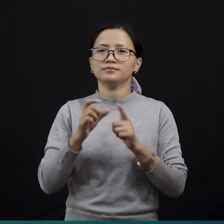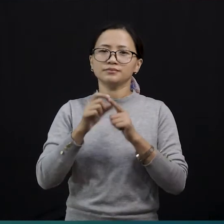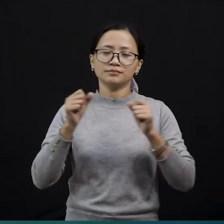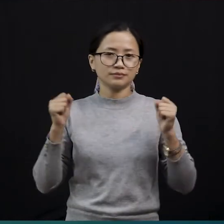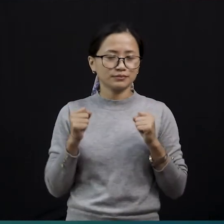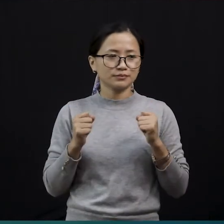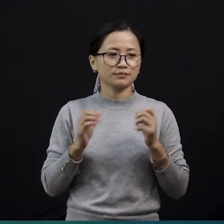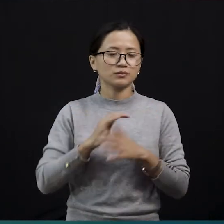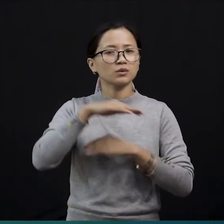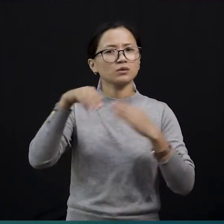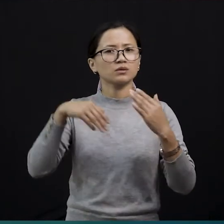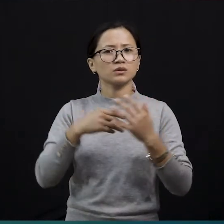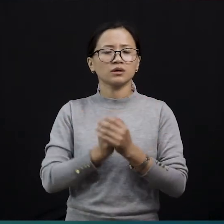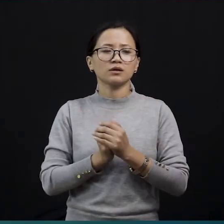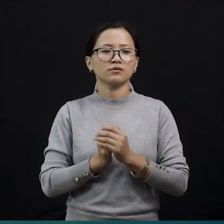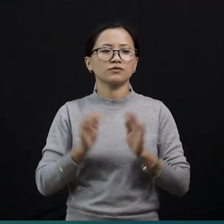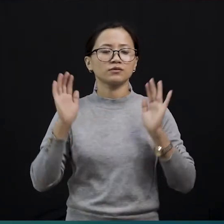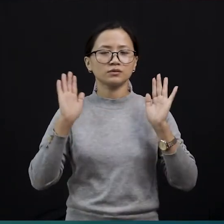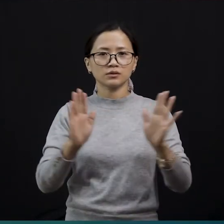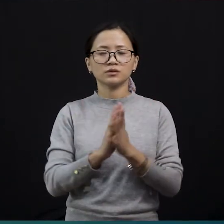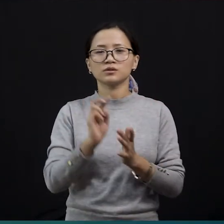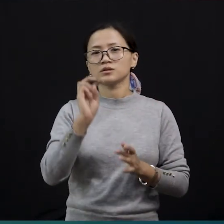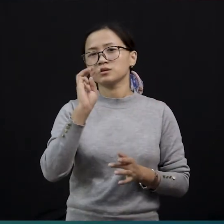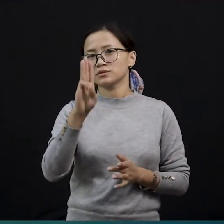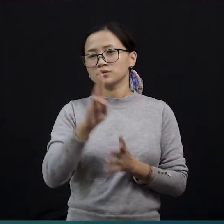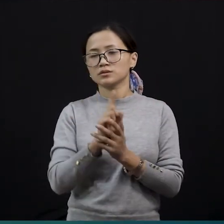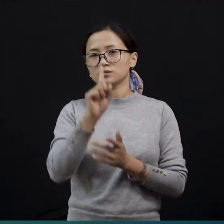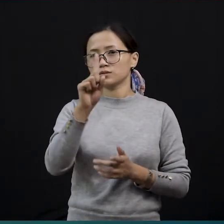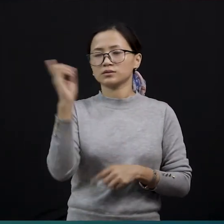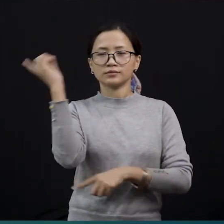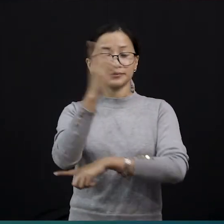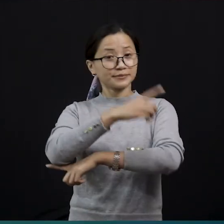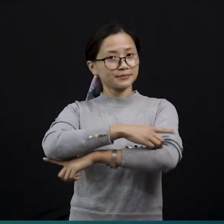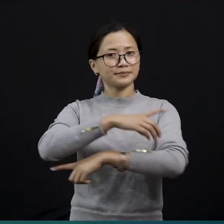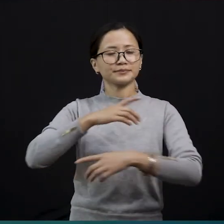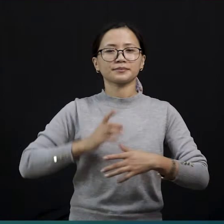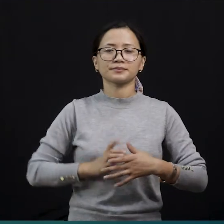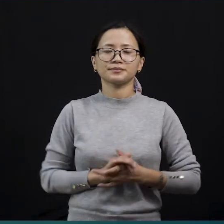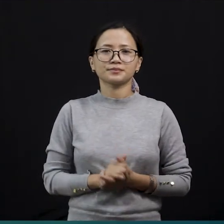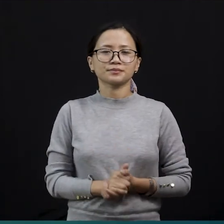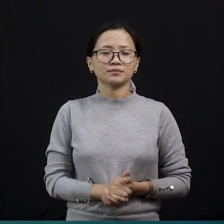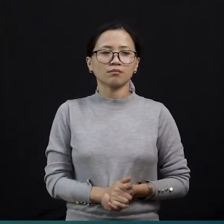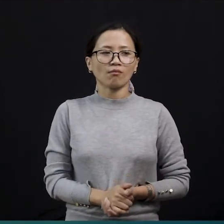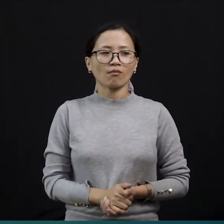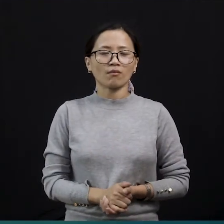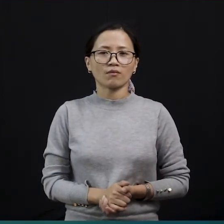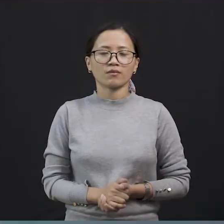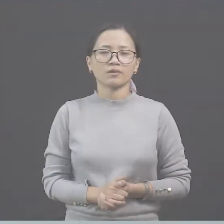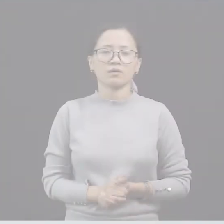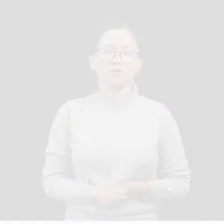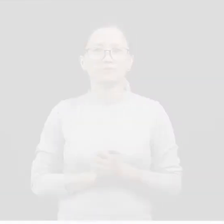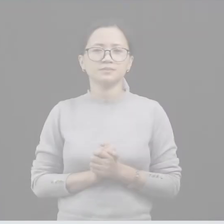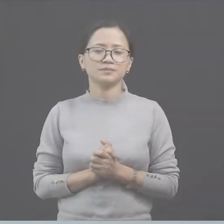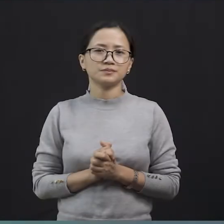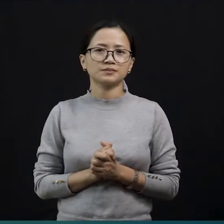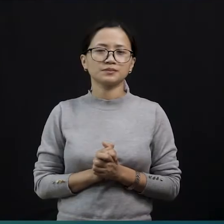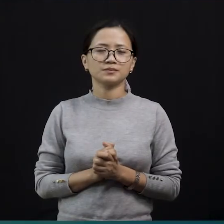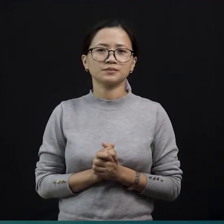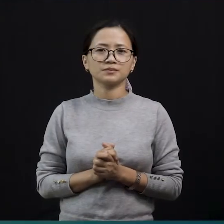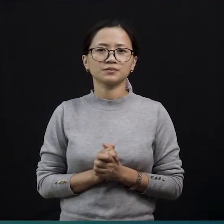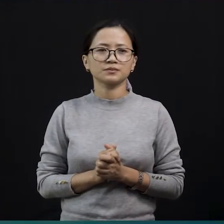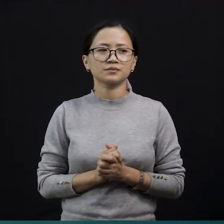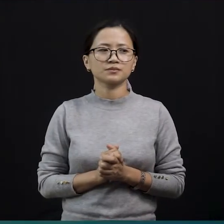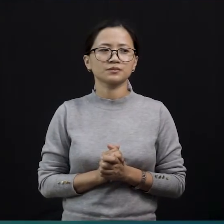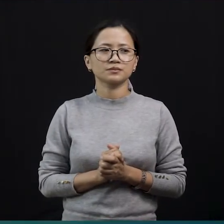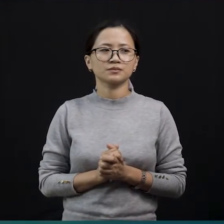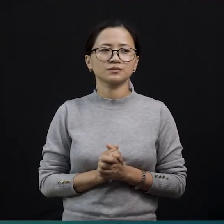children? All these months you will have 31 days. All right, children? Then